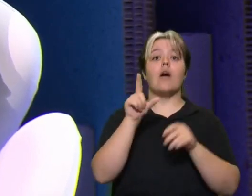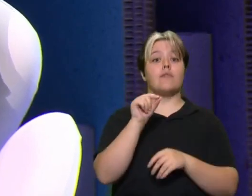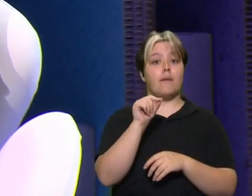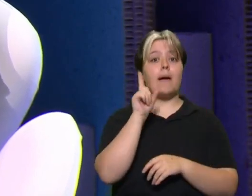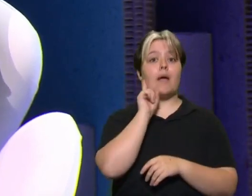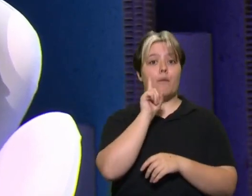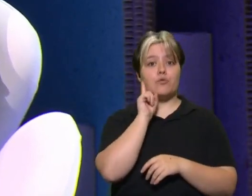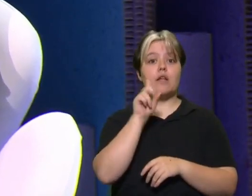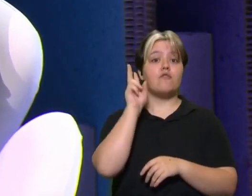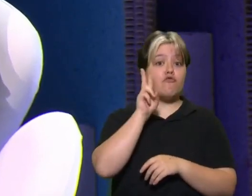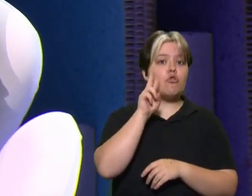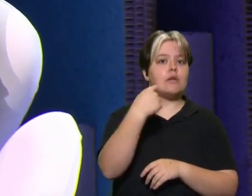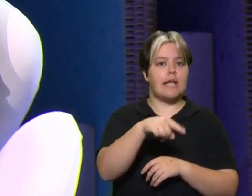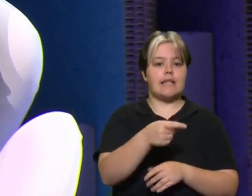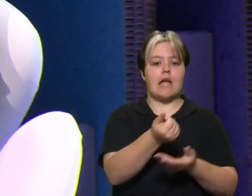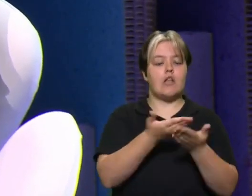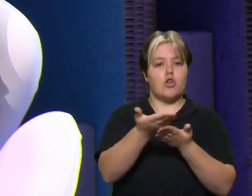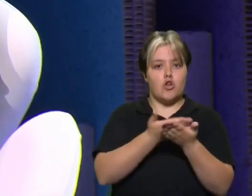capital,